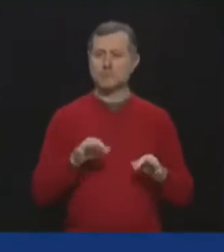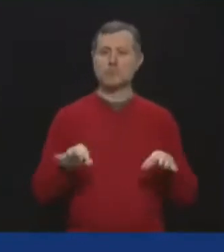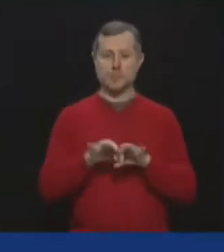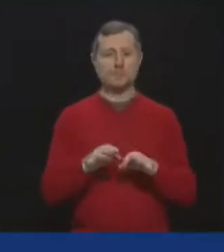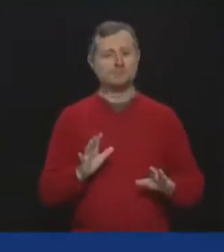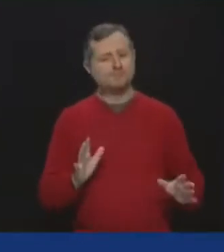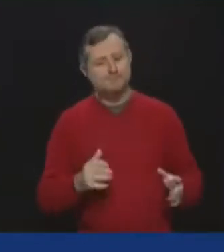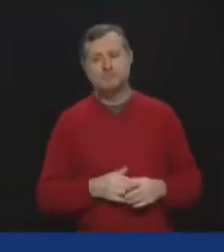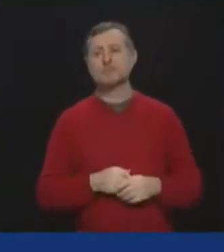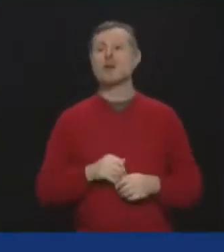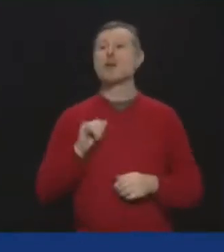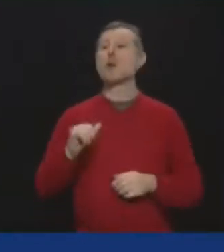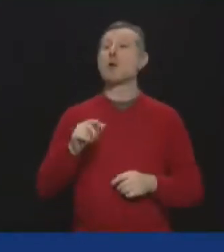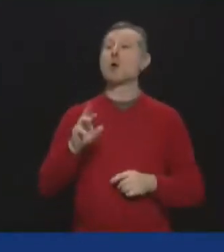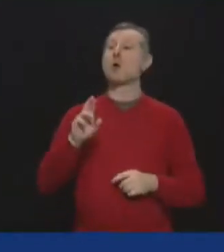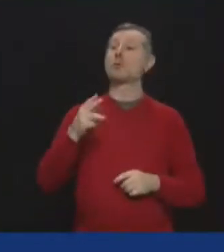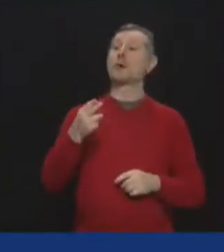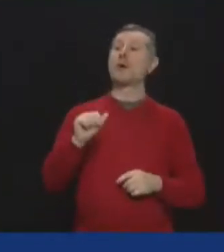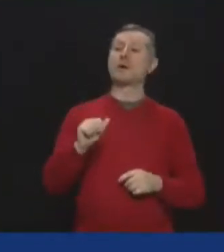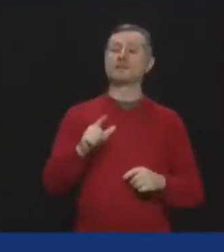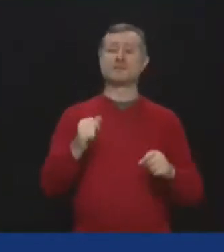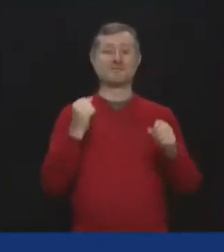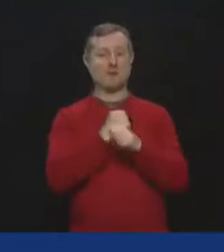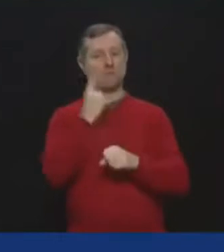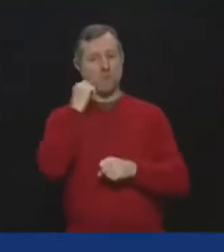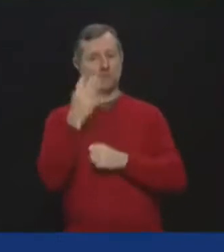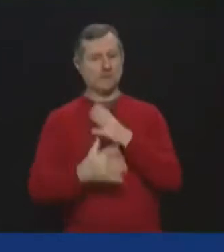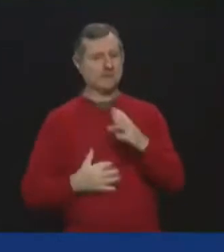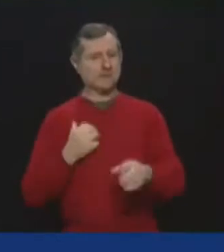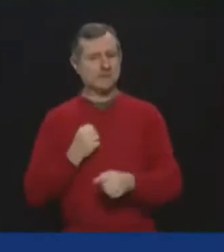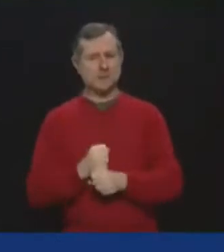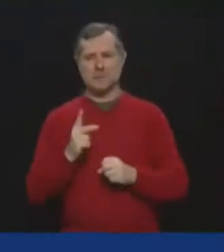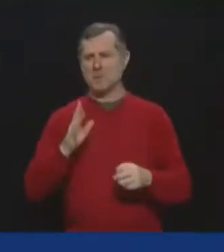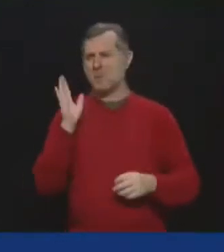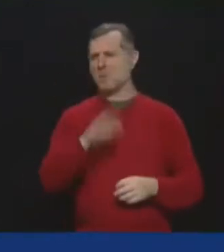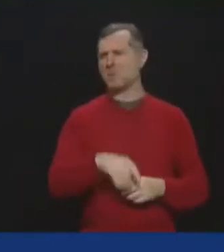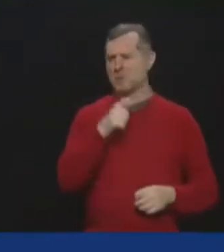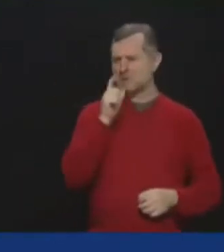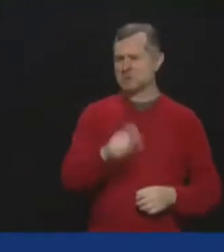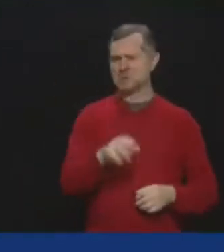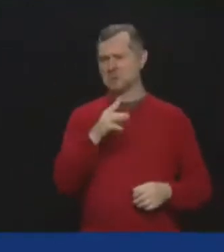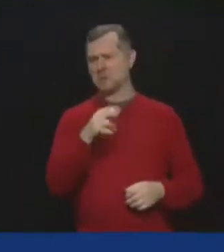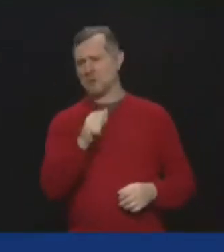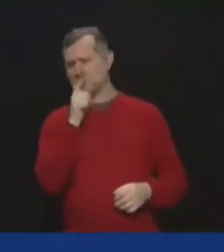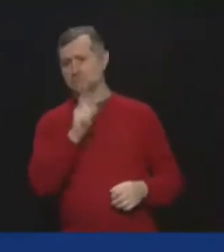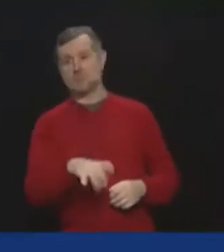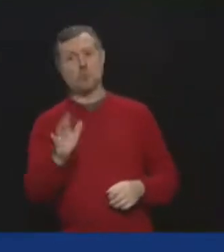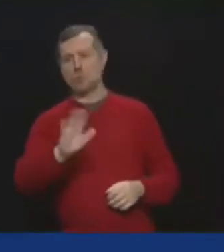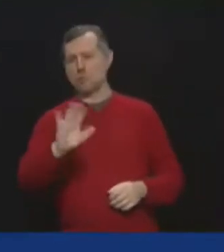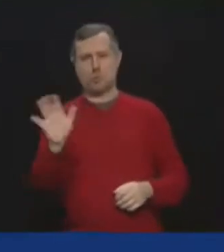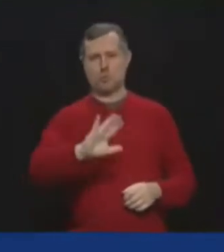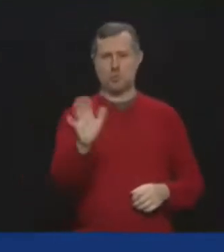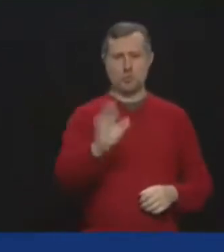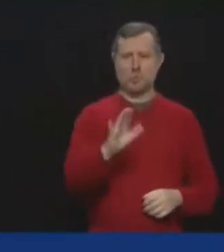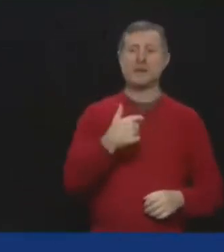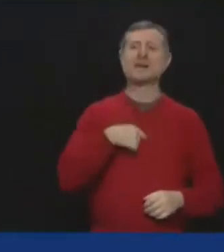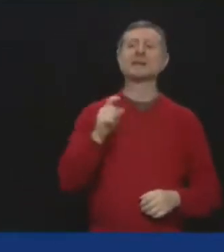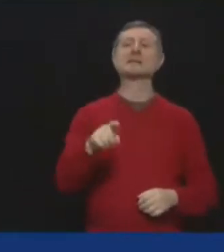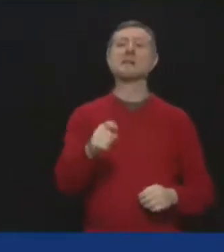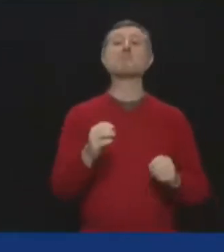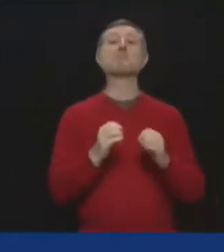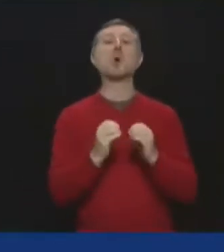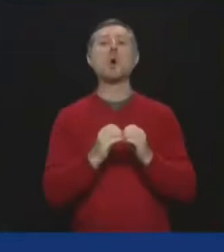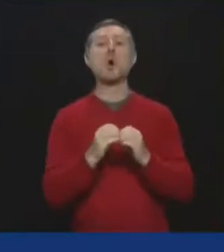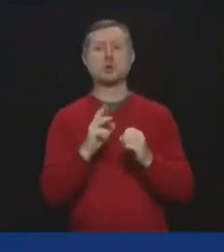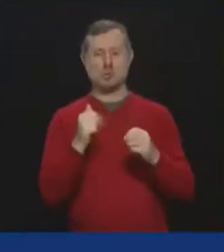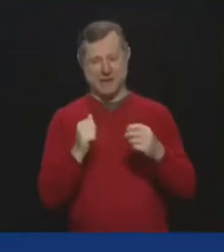for years. And everyone was like, oh, it's fine, nothing's going to happen, we don't need it. But we need it, and we need more of it. So